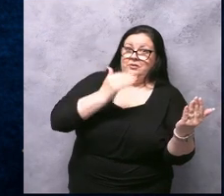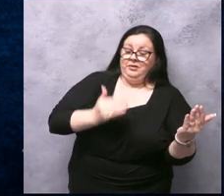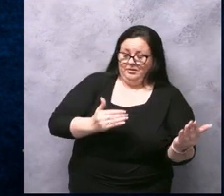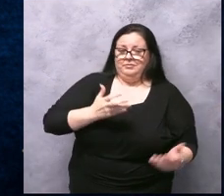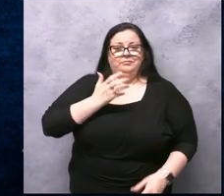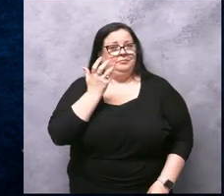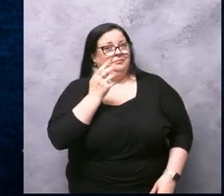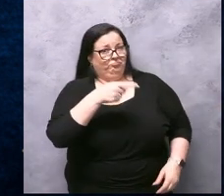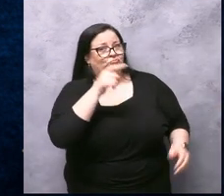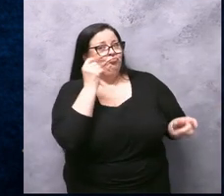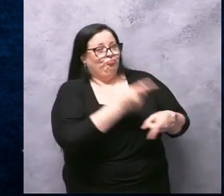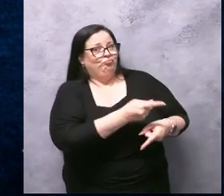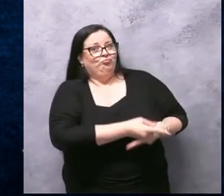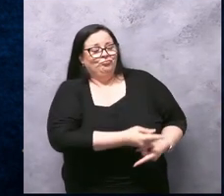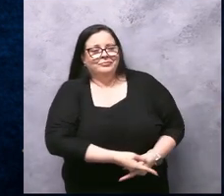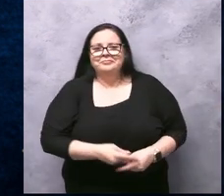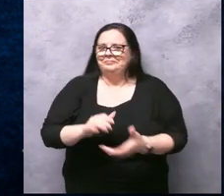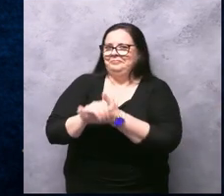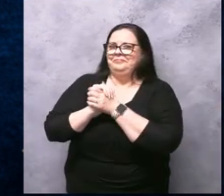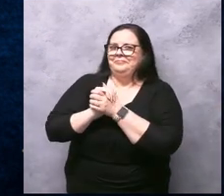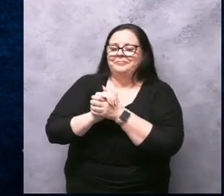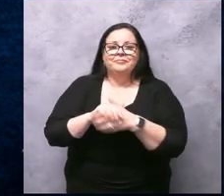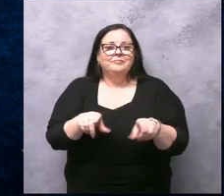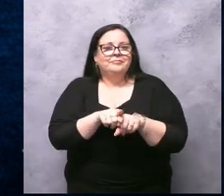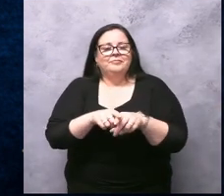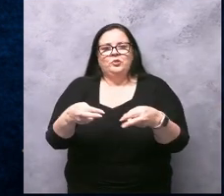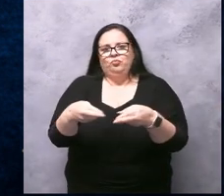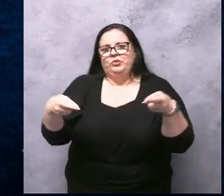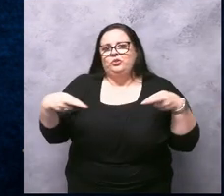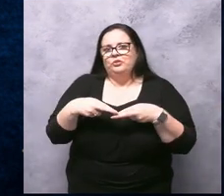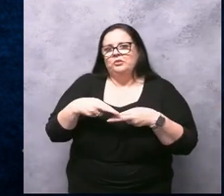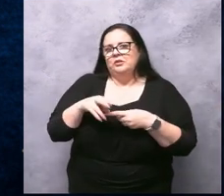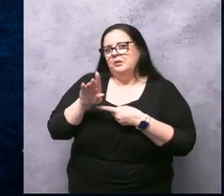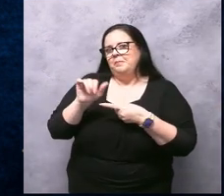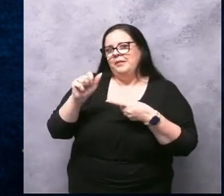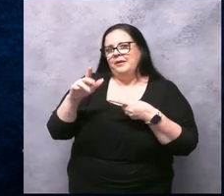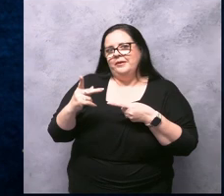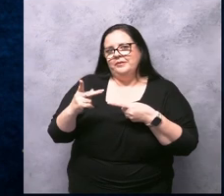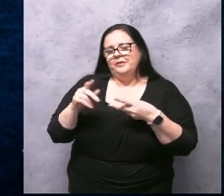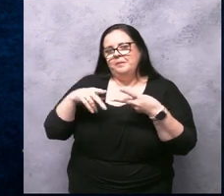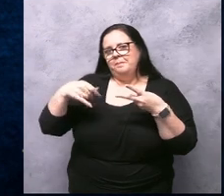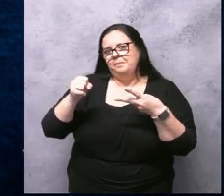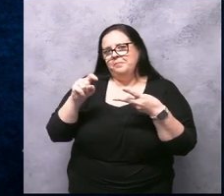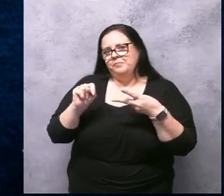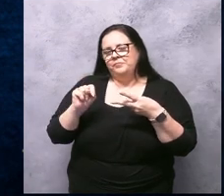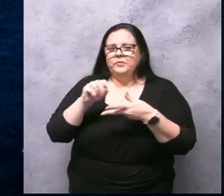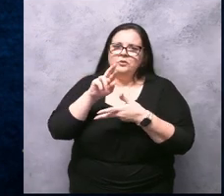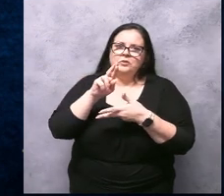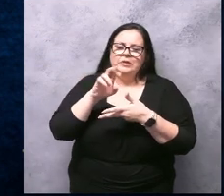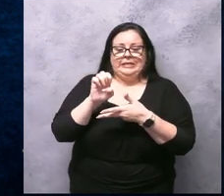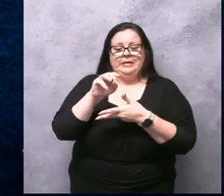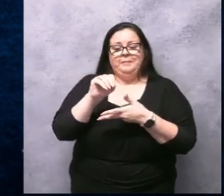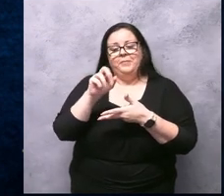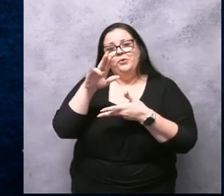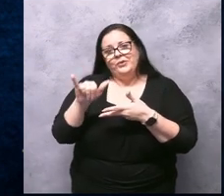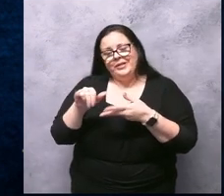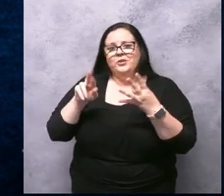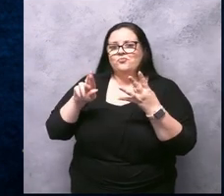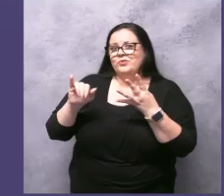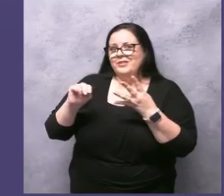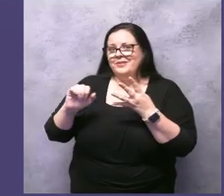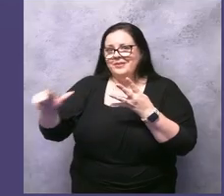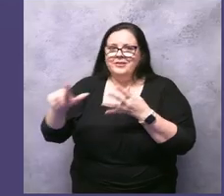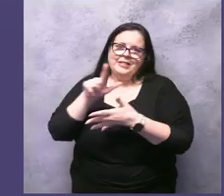incredible. Congratulations also to the regional winners, including Black, Post, Emory, Rennell, and Lee Elementary